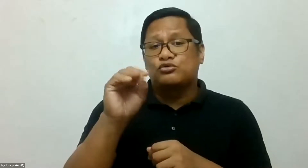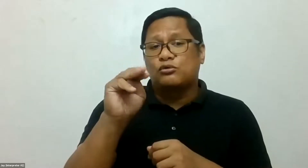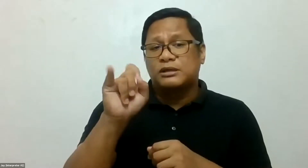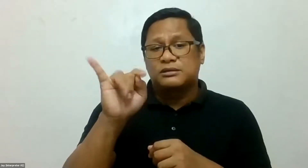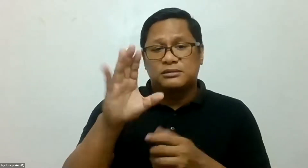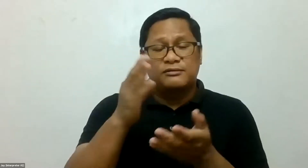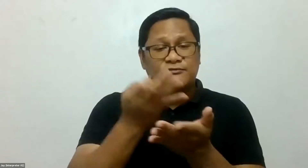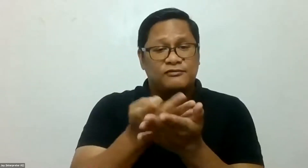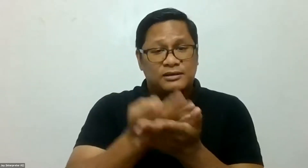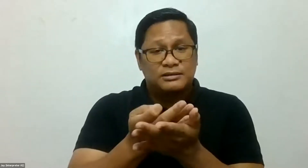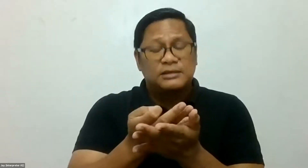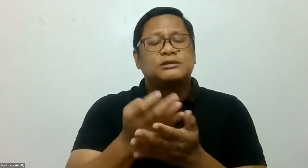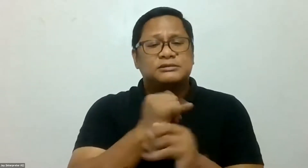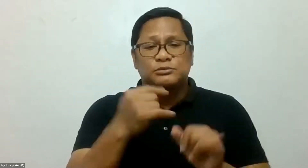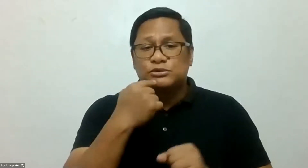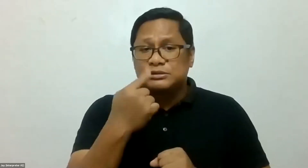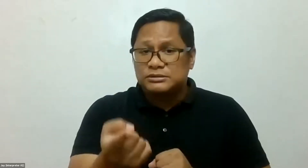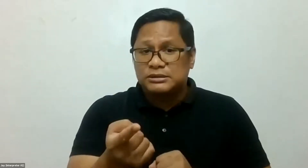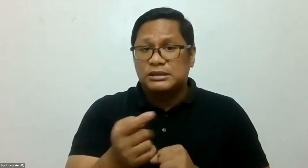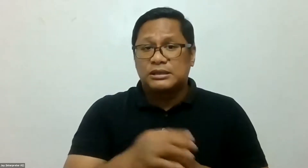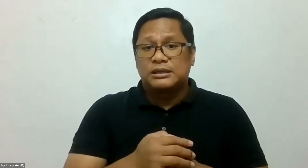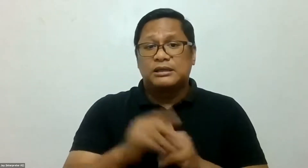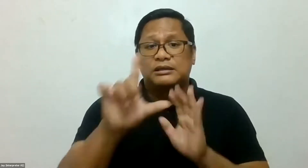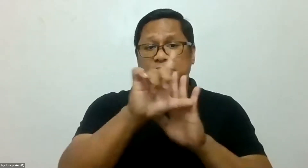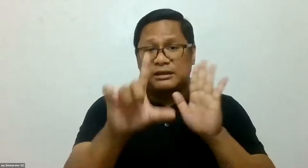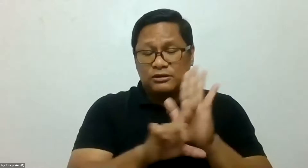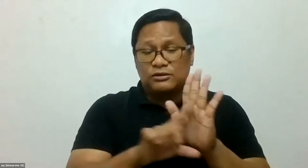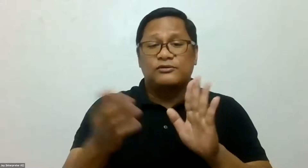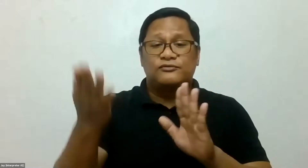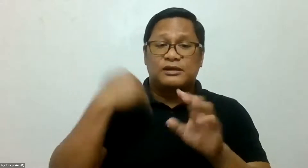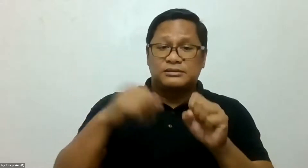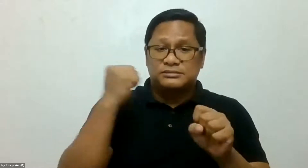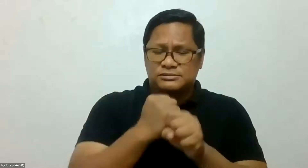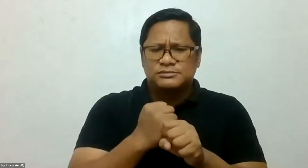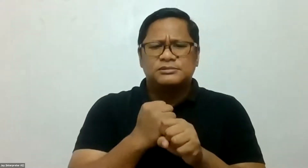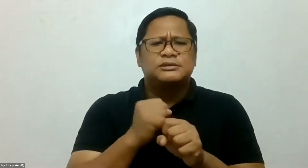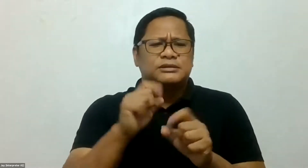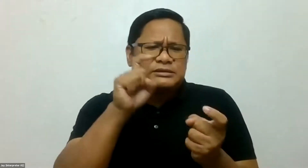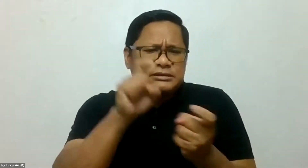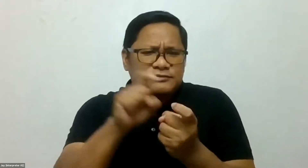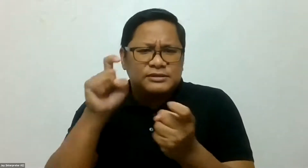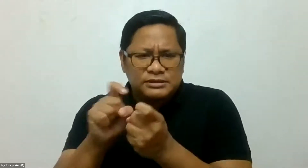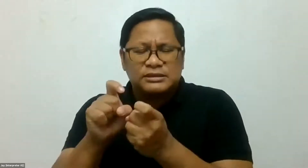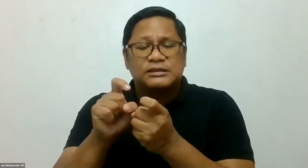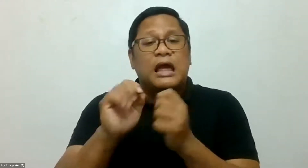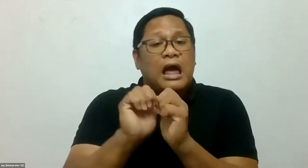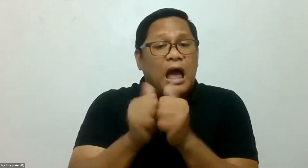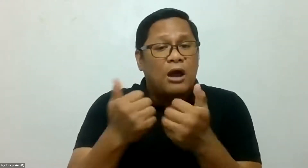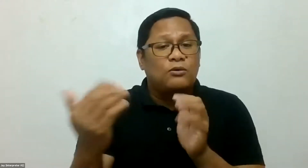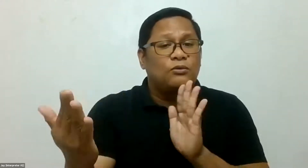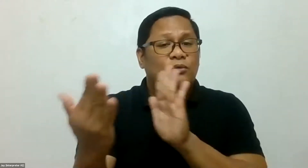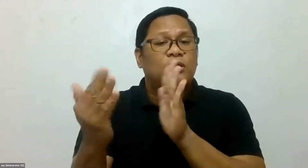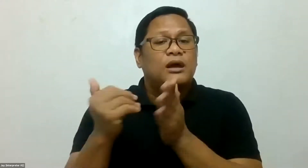It would be good to mention, though, that the NICA law signed last year has a very definitive provisions on how to have